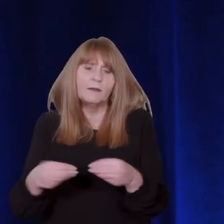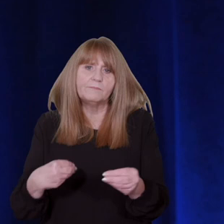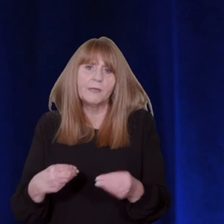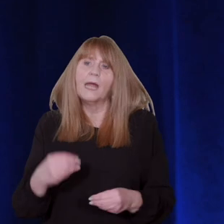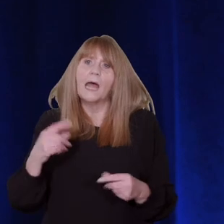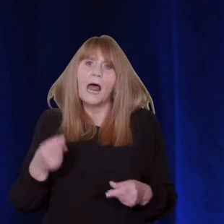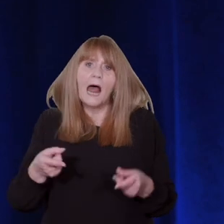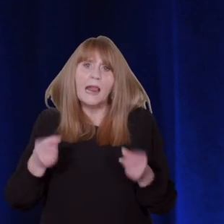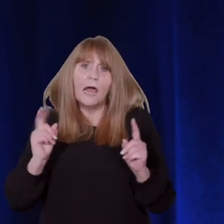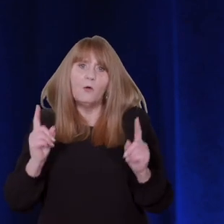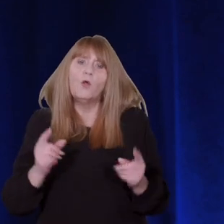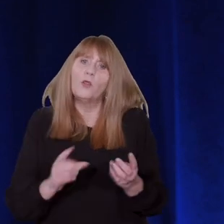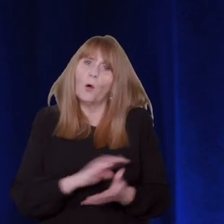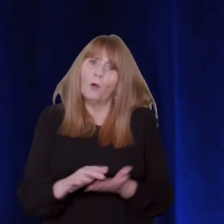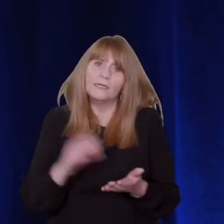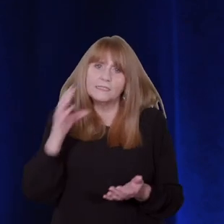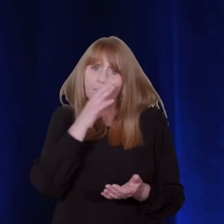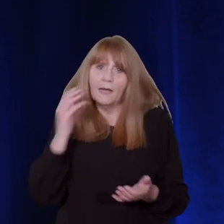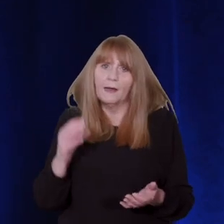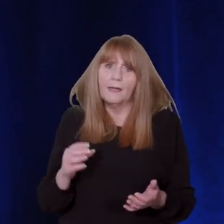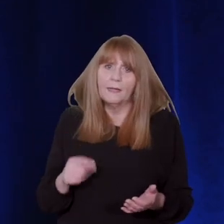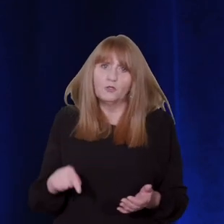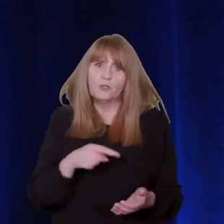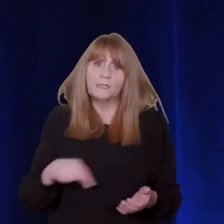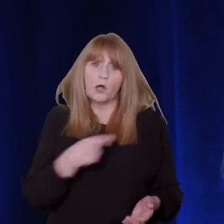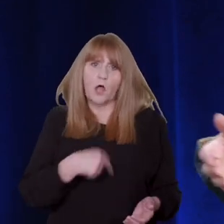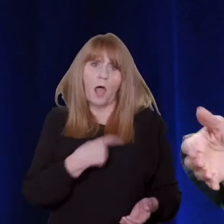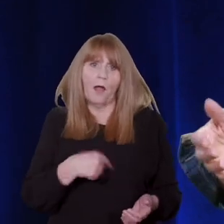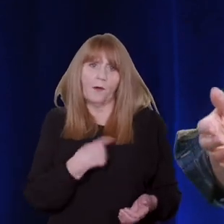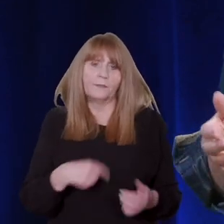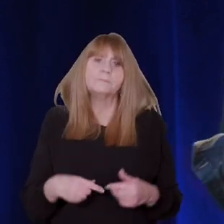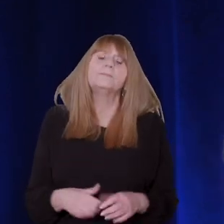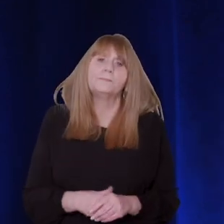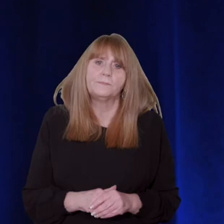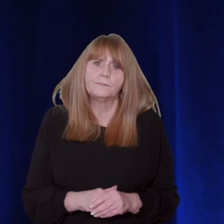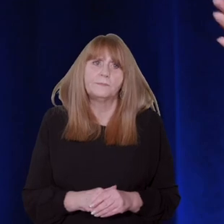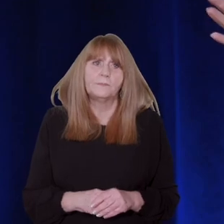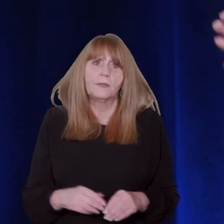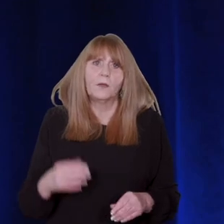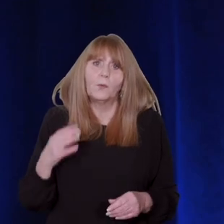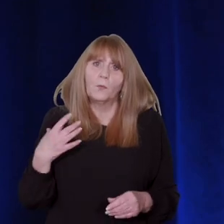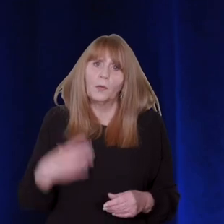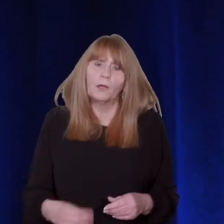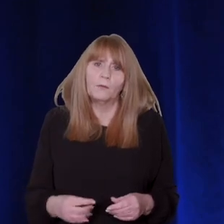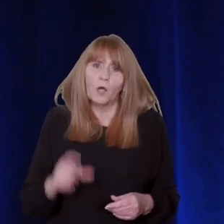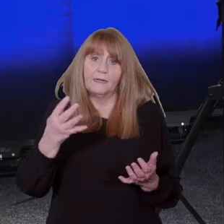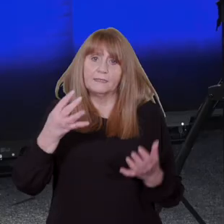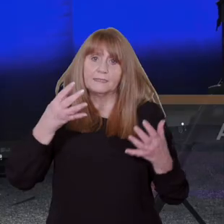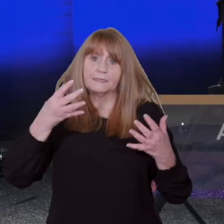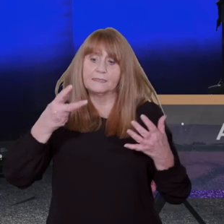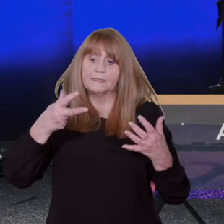the part that you're to play. We need to serve our Savior. How do we do that? Colossians 3:17 tells